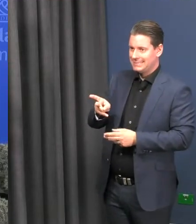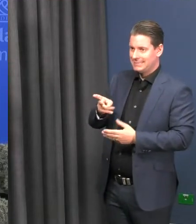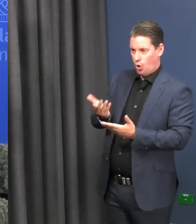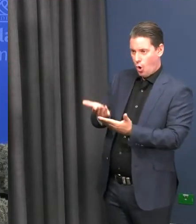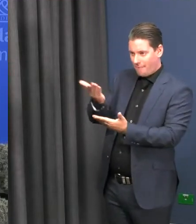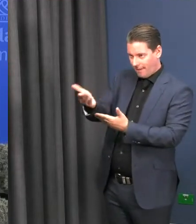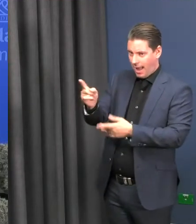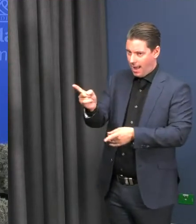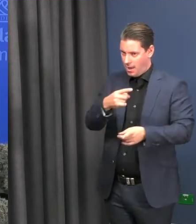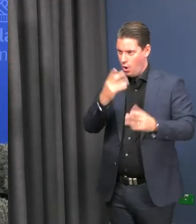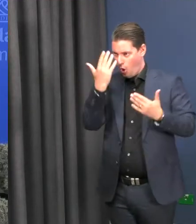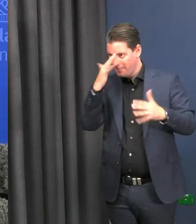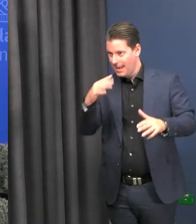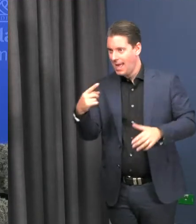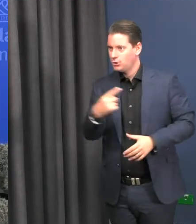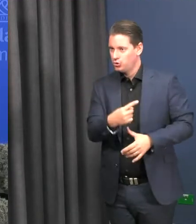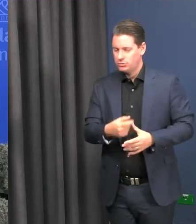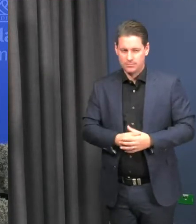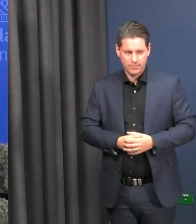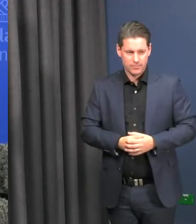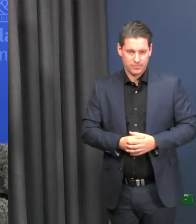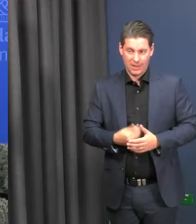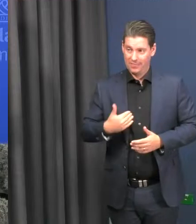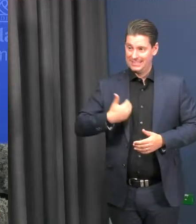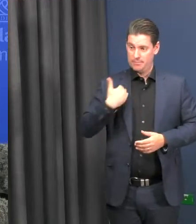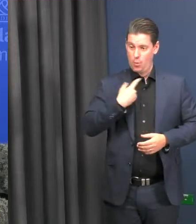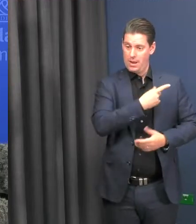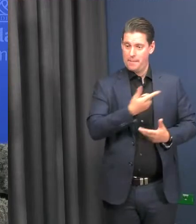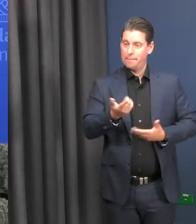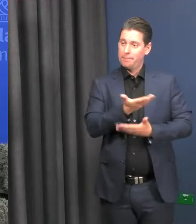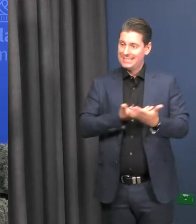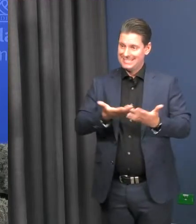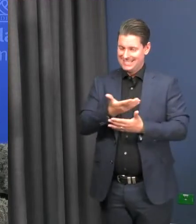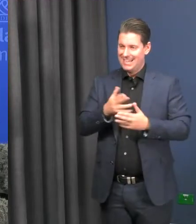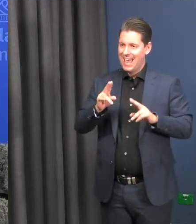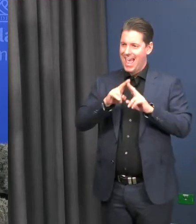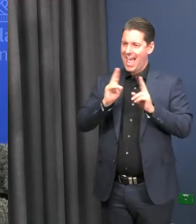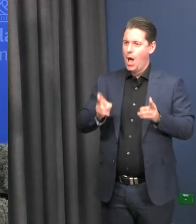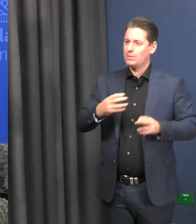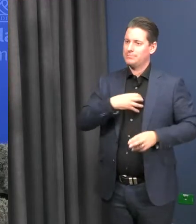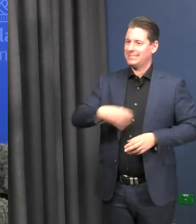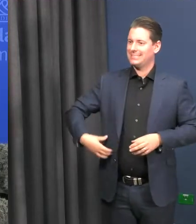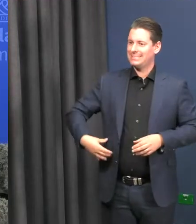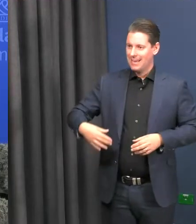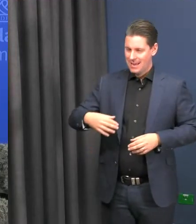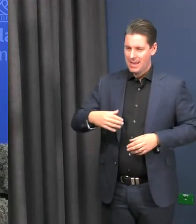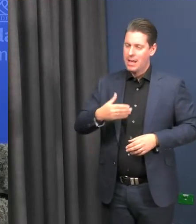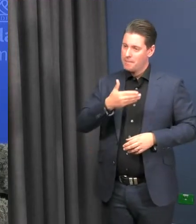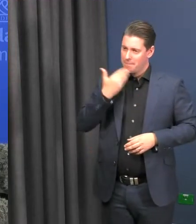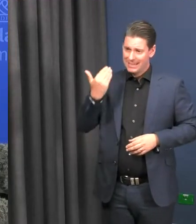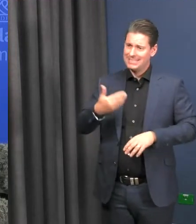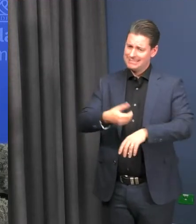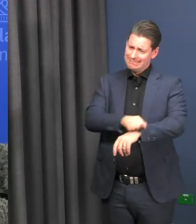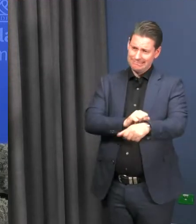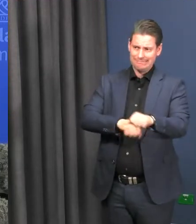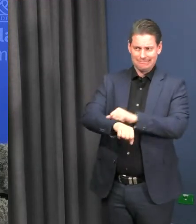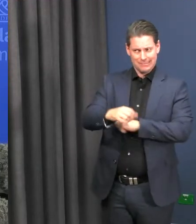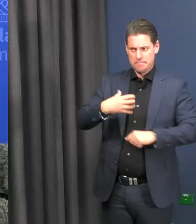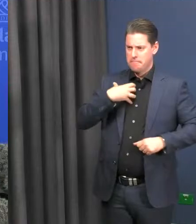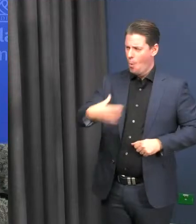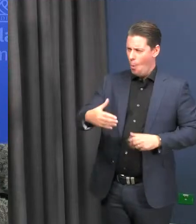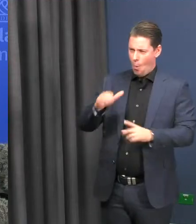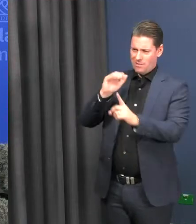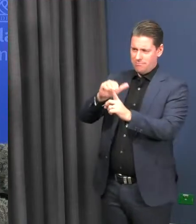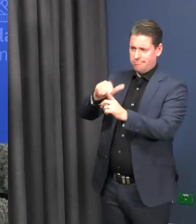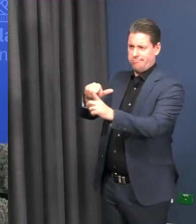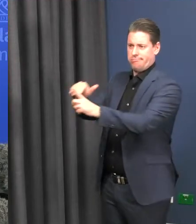at the disaster meeting, we had the Housing Minister on, and I indicated to him to redouble his efforts to do that. A number of authorities have